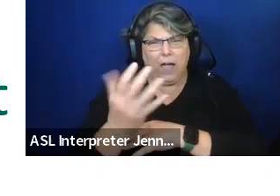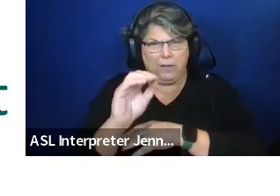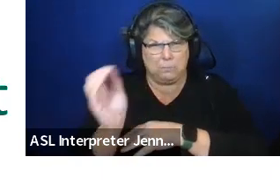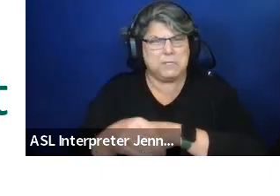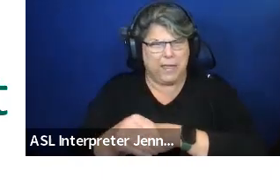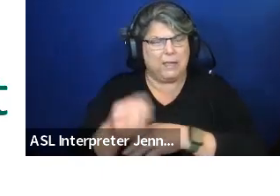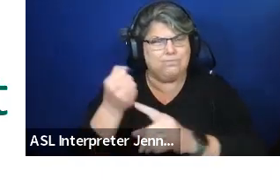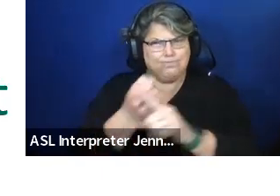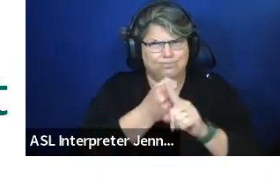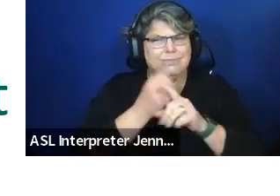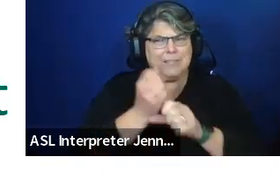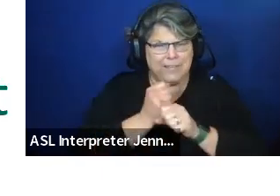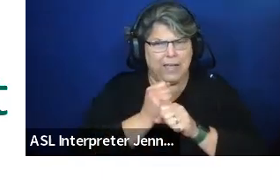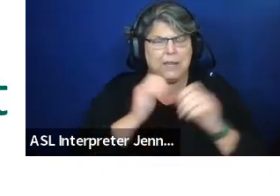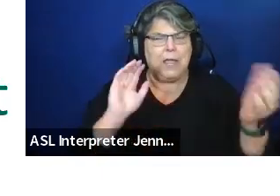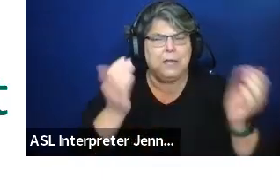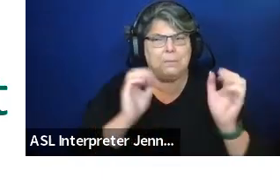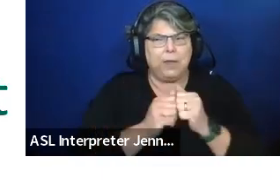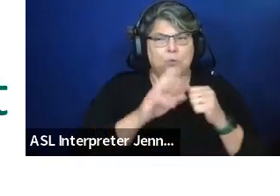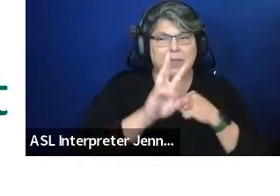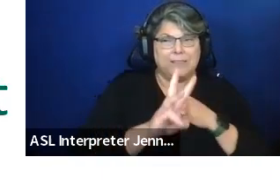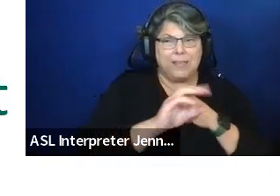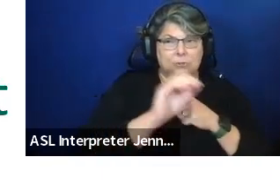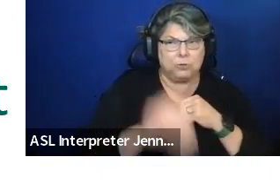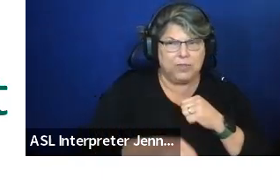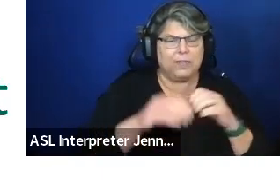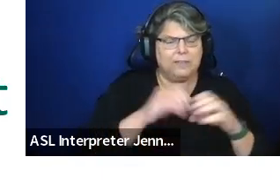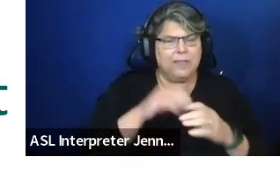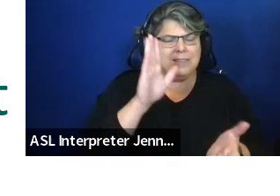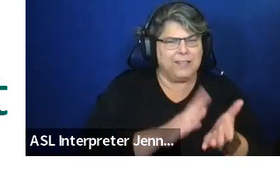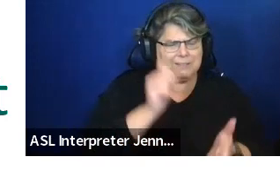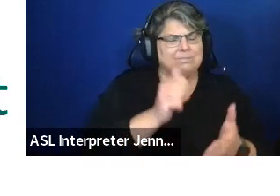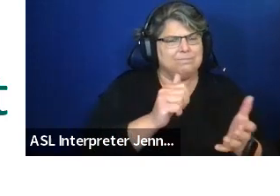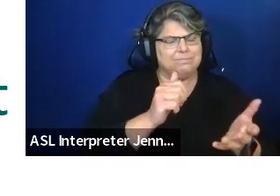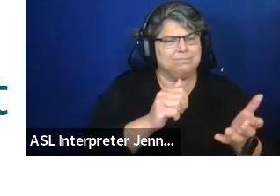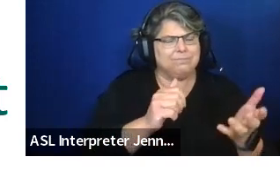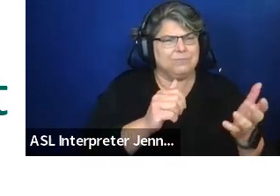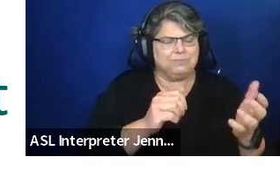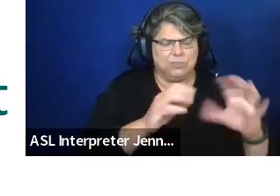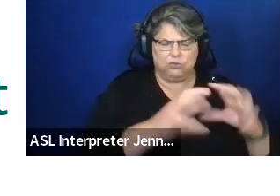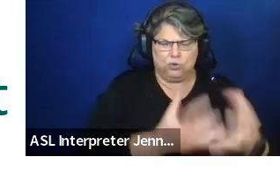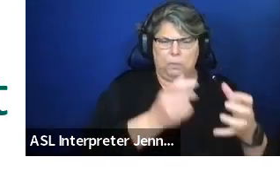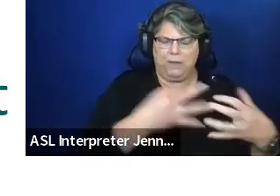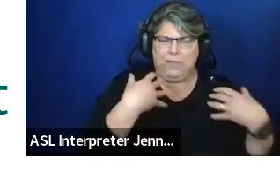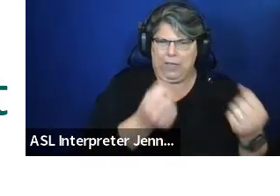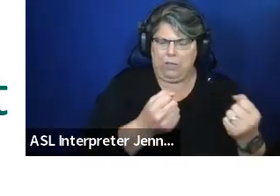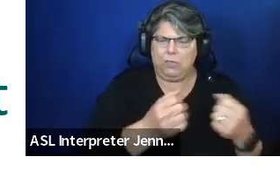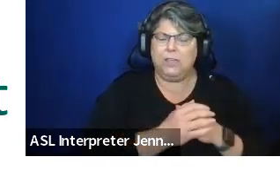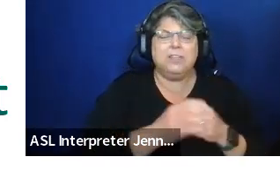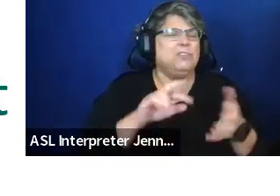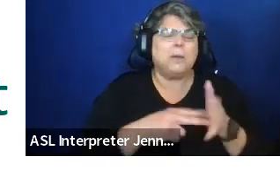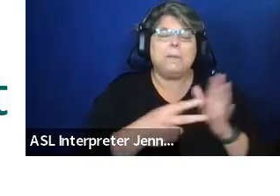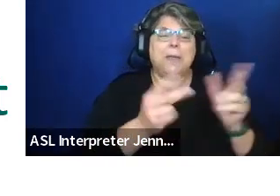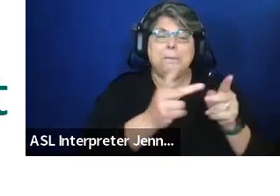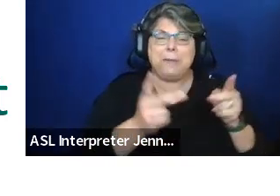about 6% in the lowest quartile of the Healthy Places Index. So that is those areas of the community